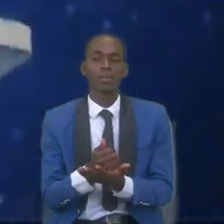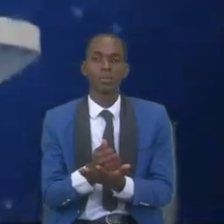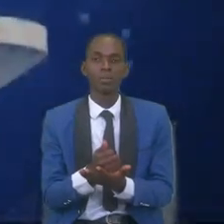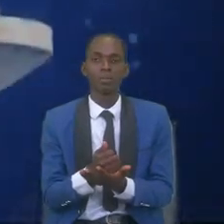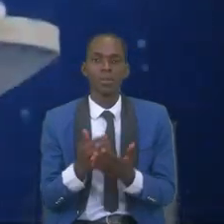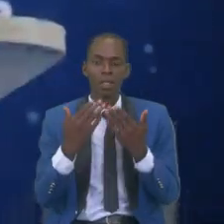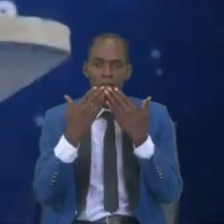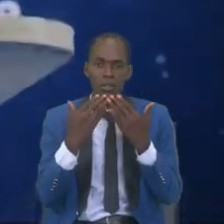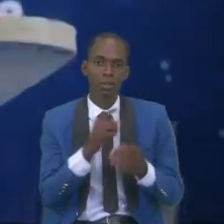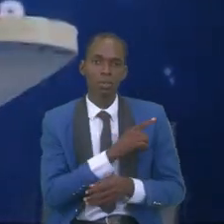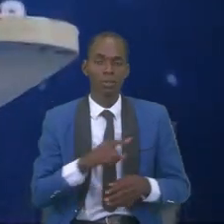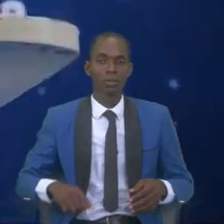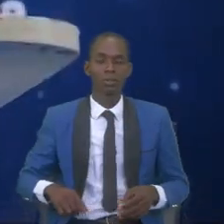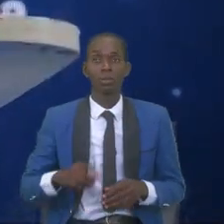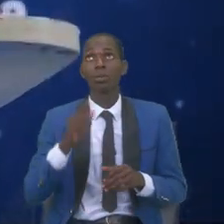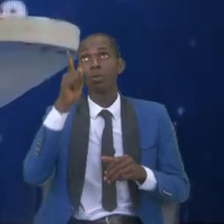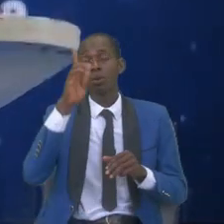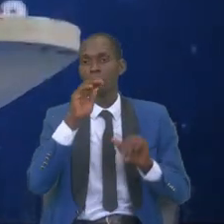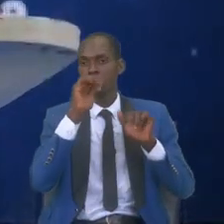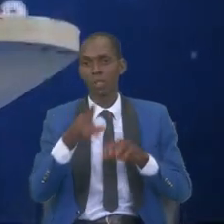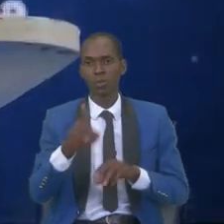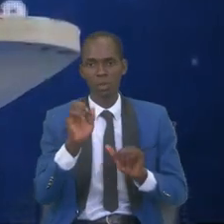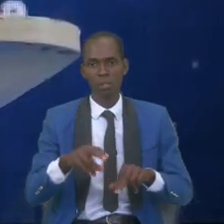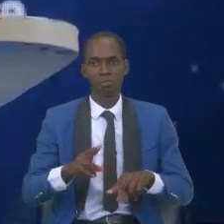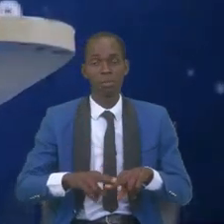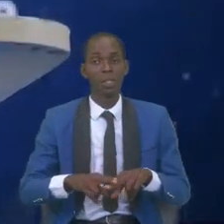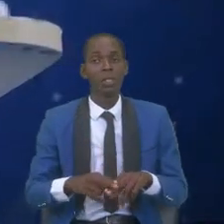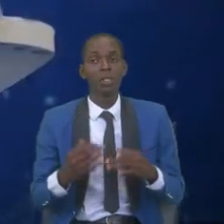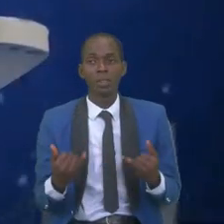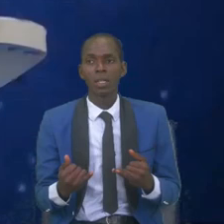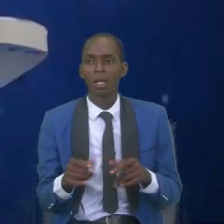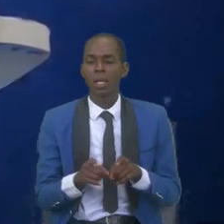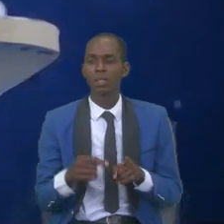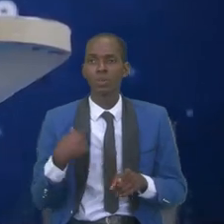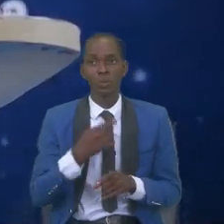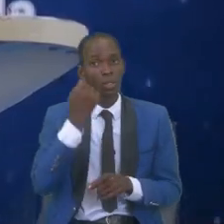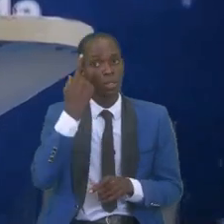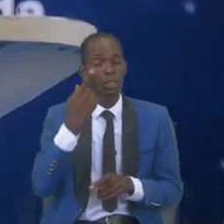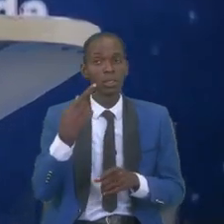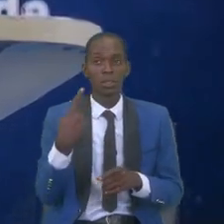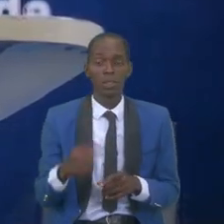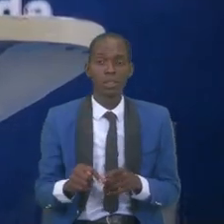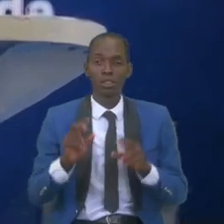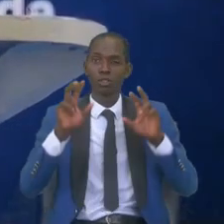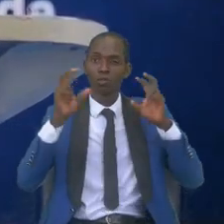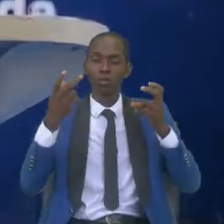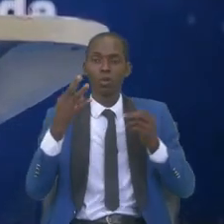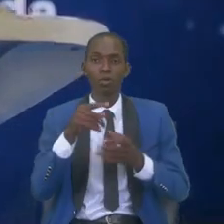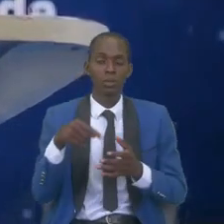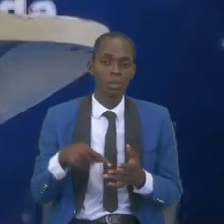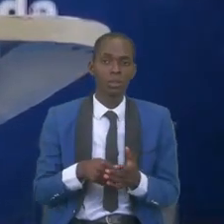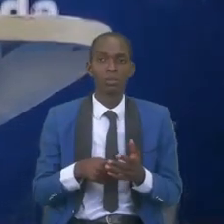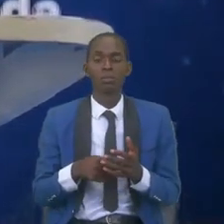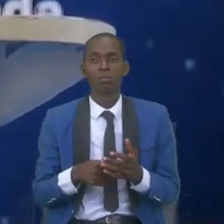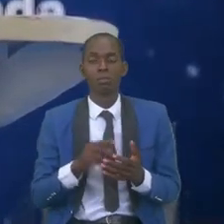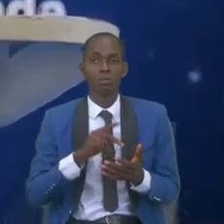you. God bless you. You can be seated. As you understand the theme of what we are talking about, why we're in